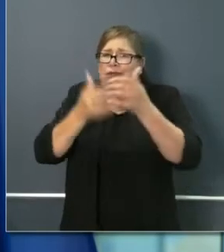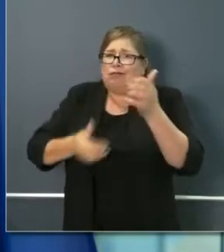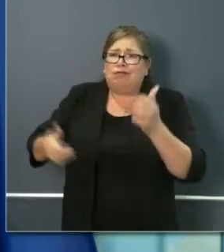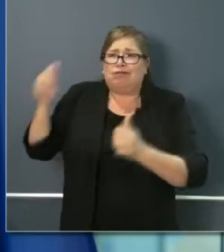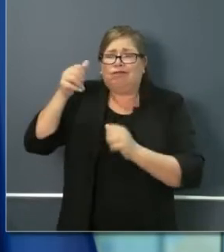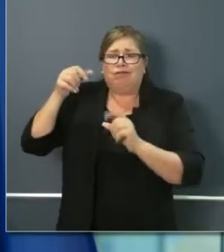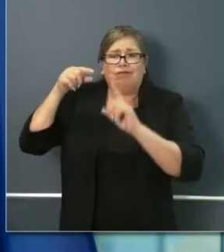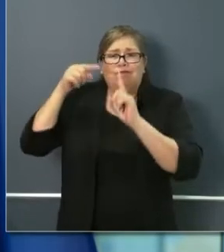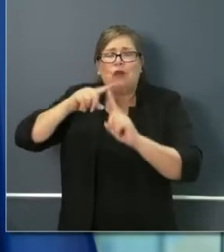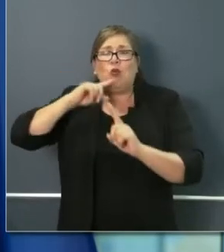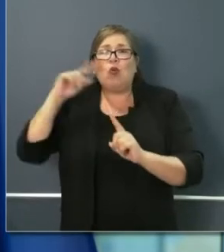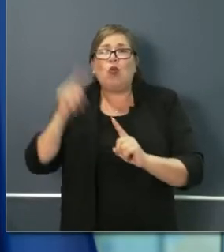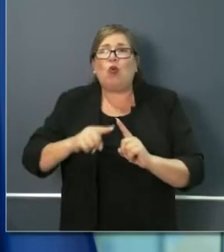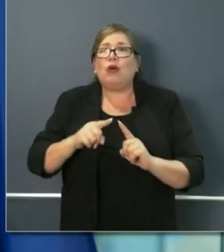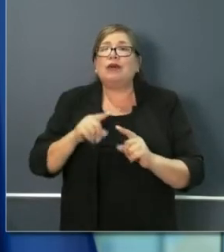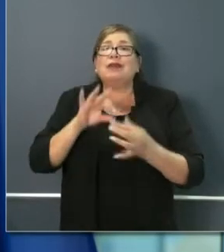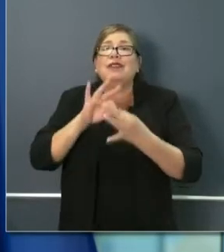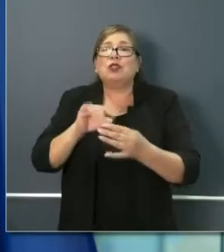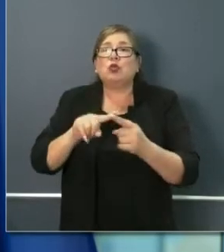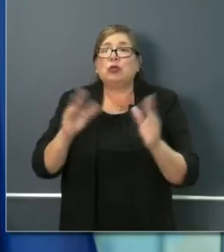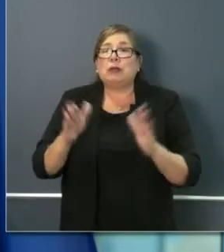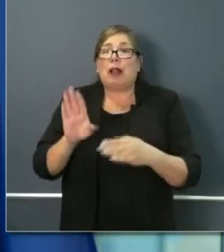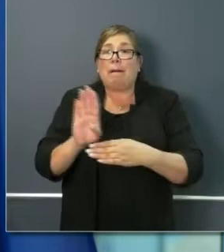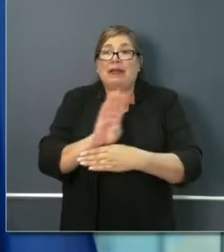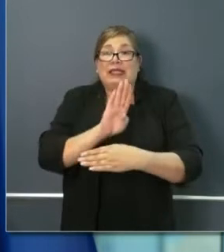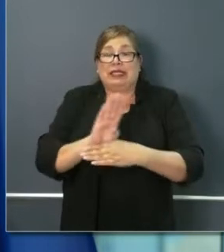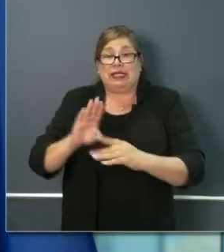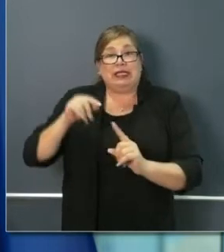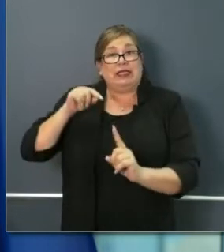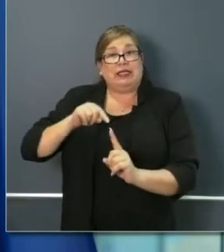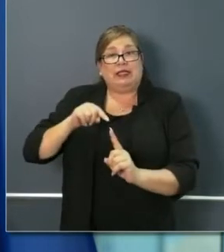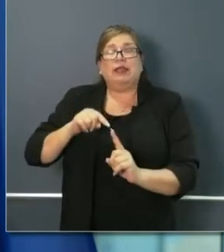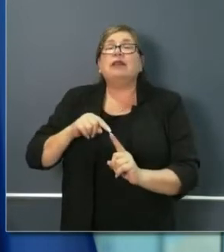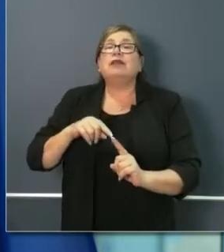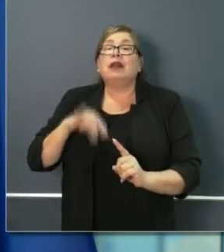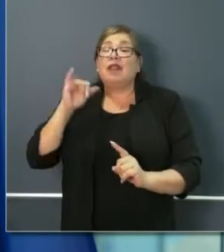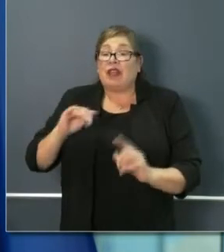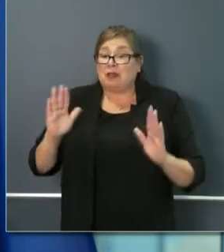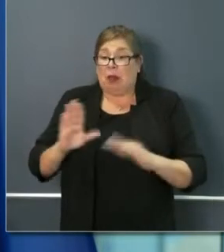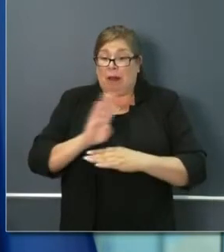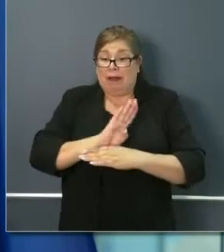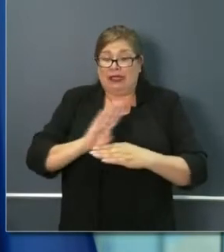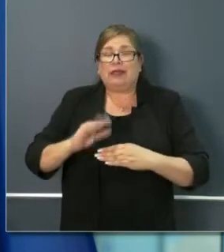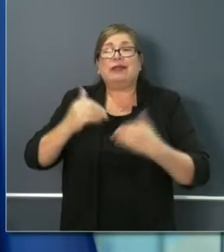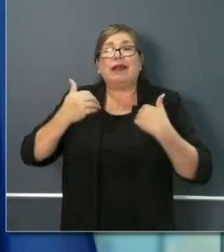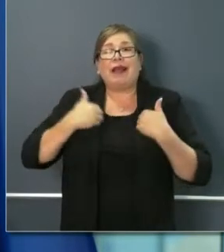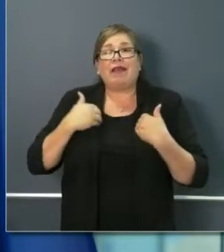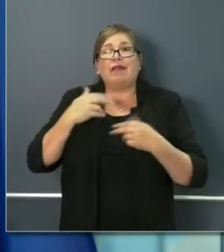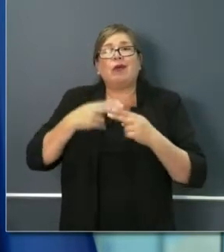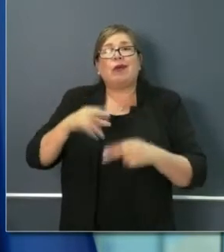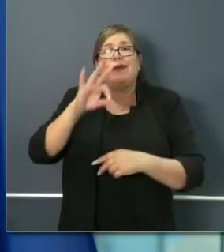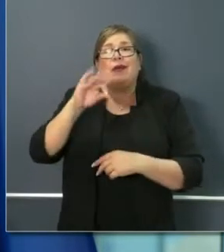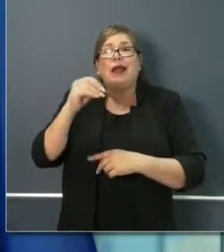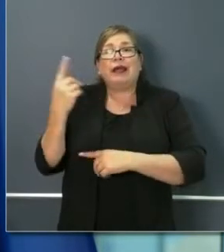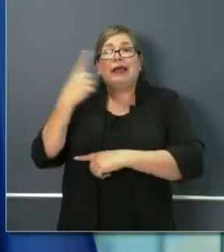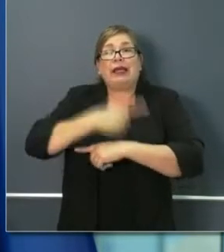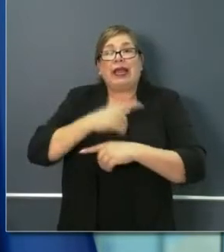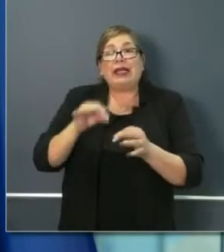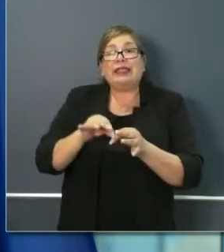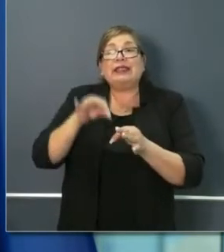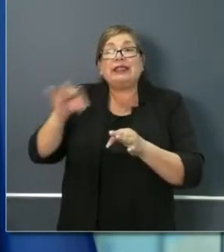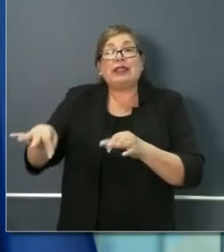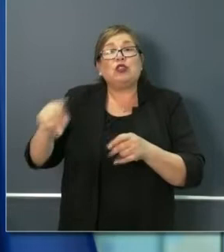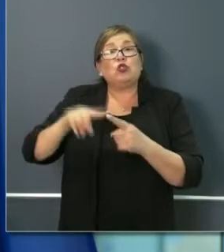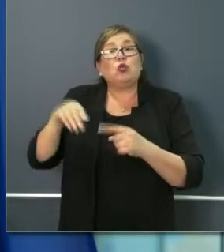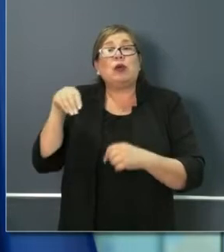businesses, and that's a 90-day extension. If you're a small business person, you have a 90-day extension on paying your sales